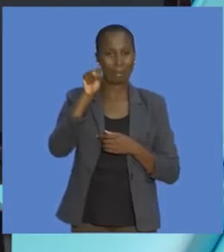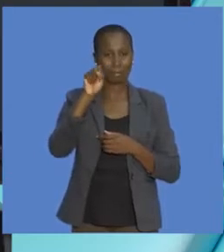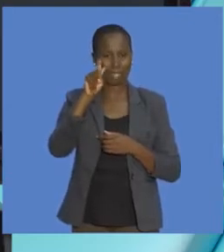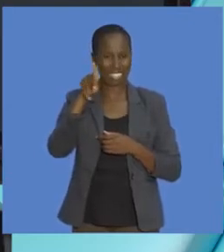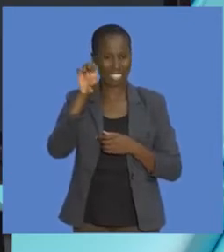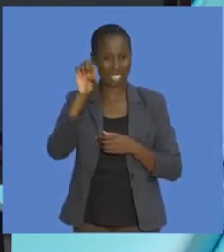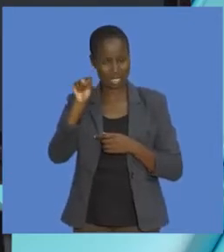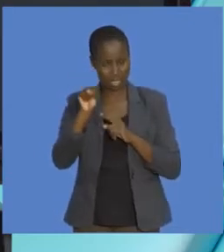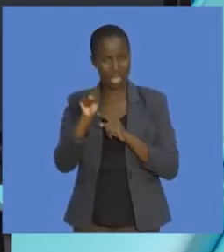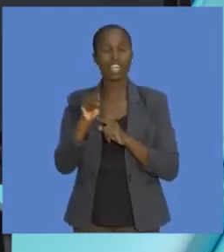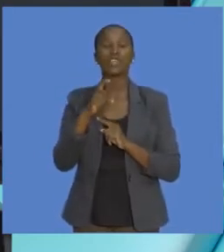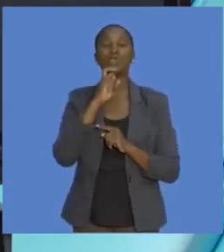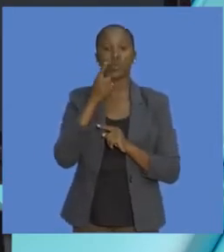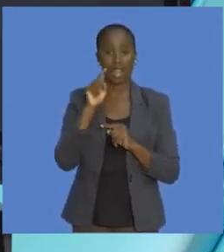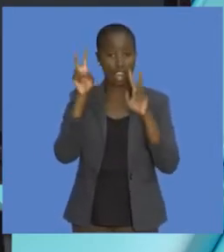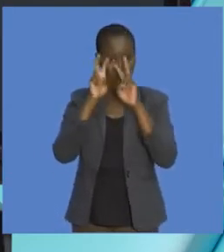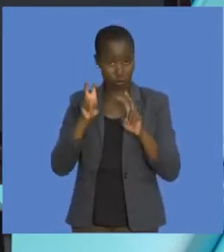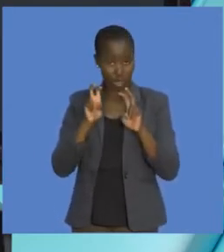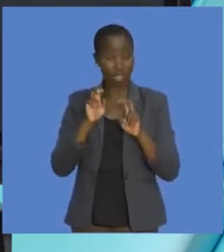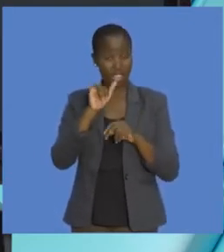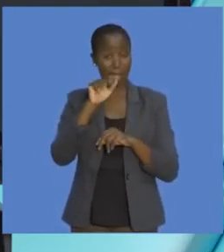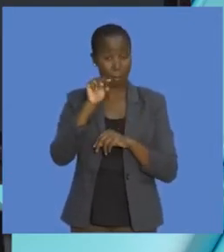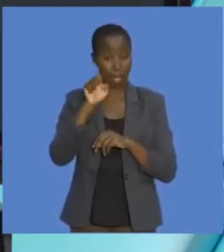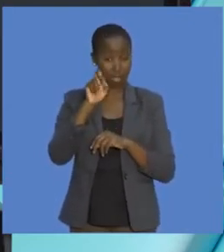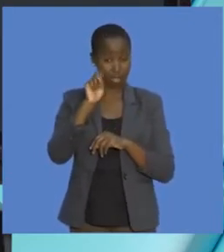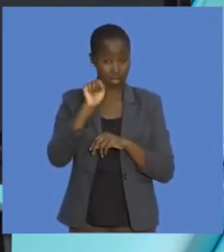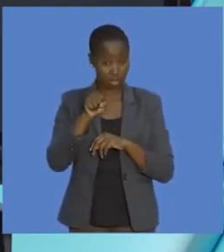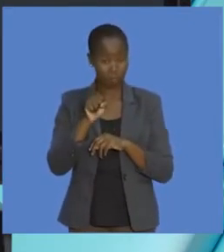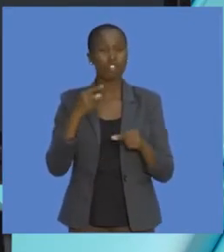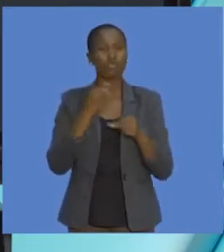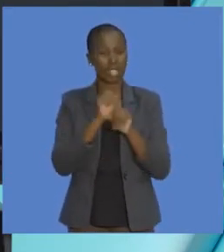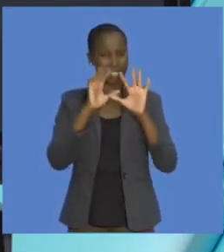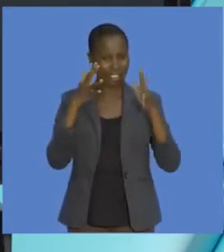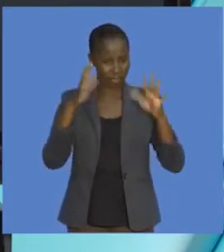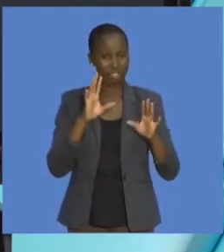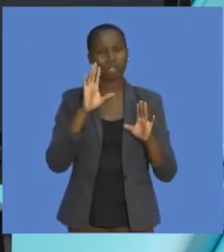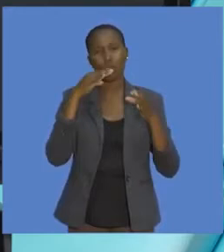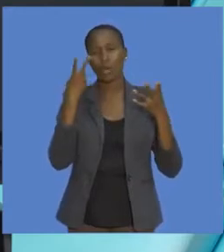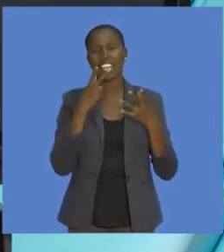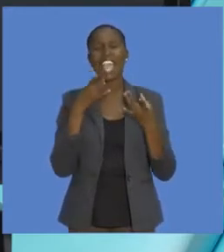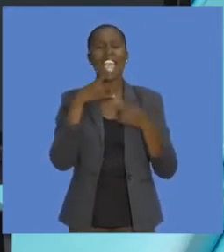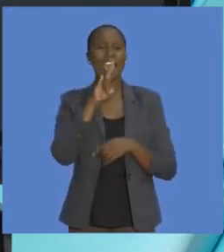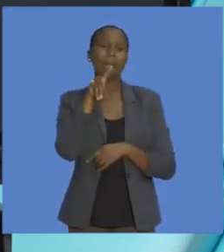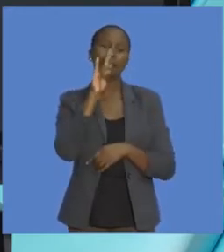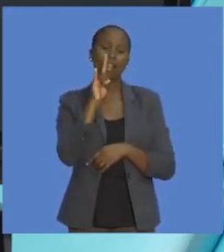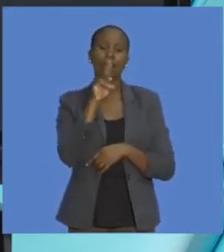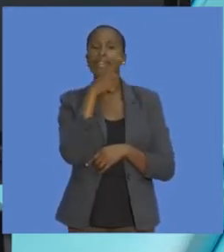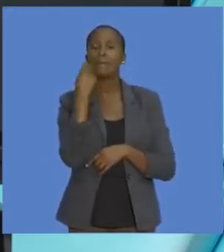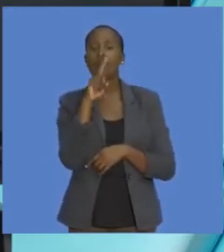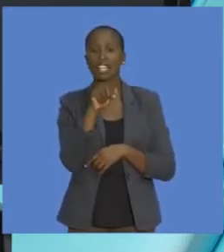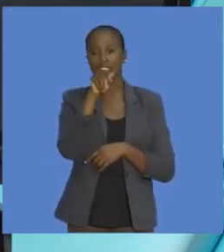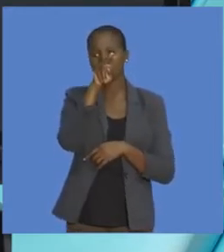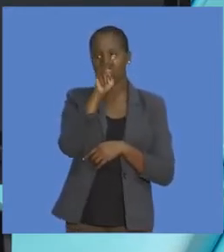electrical impulses. So in grade 10, we've looked at specialized animal cells called neurons. And these neurons